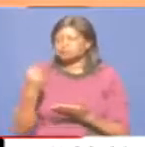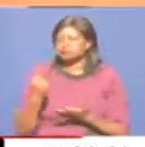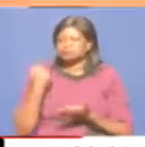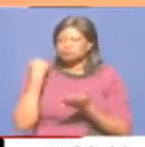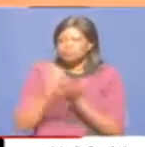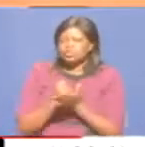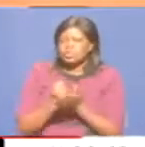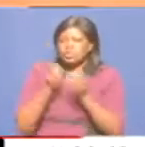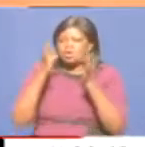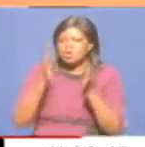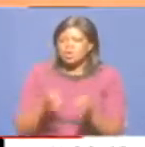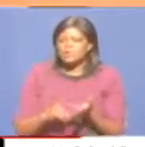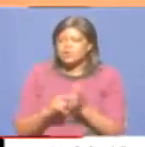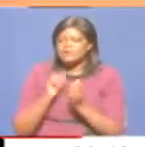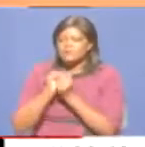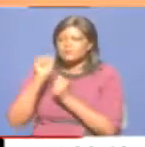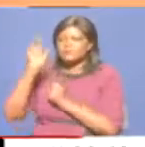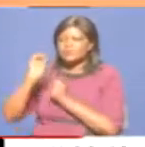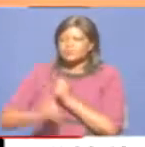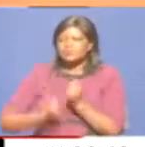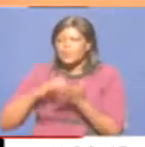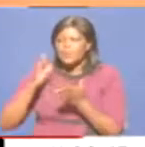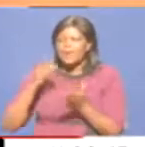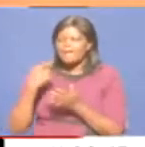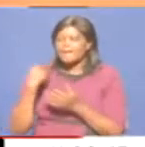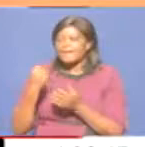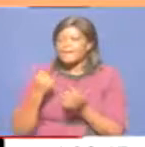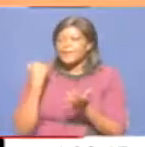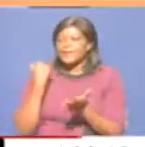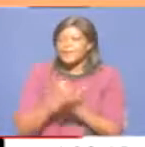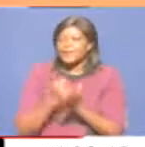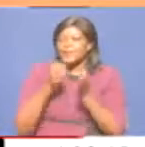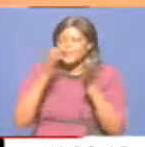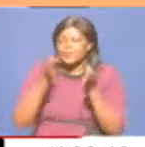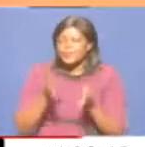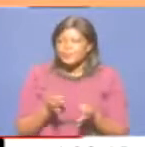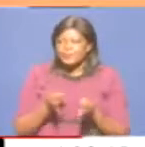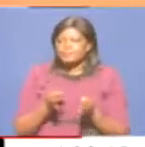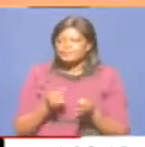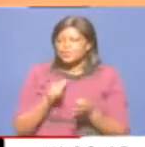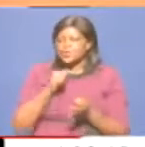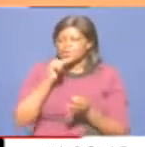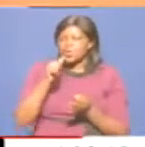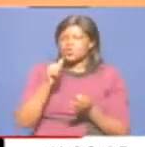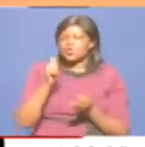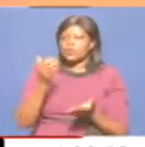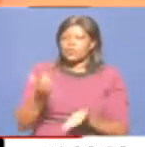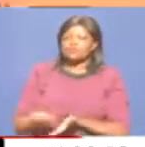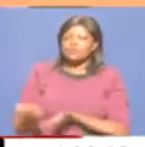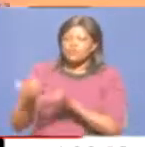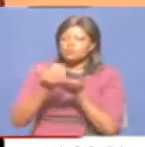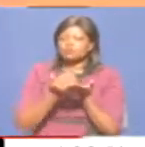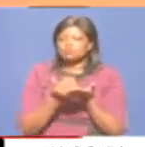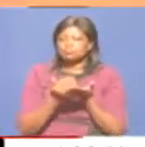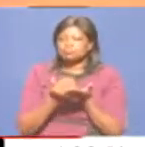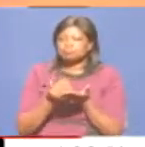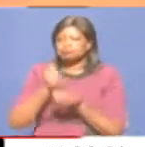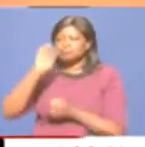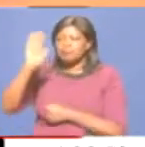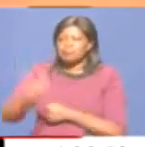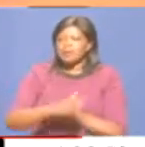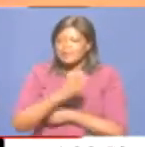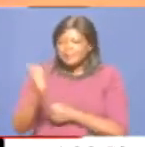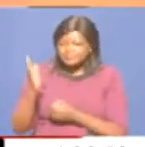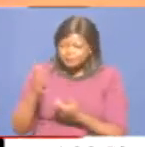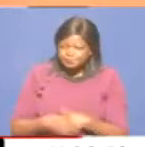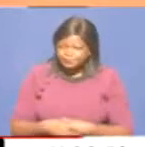So 15% of the most recently audited account, not of the collection. Mm. Parliament, again, where